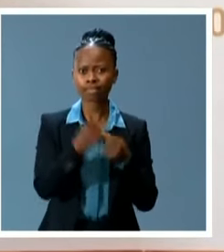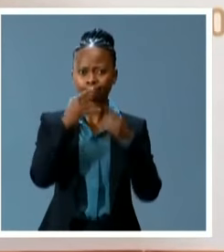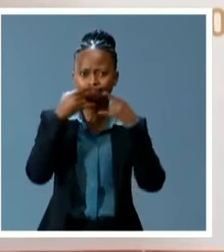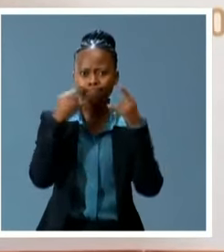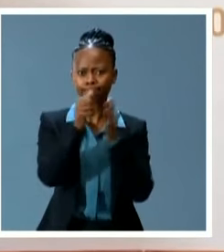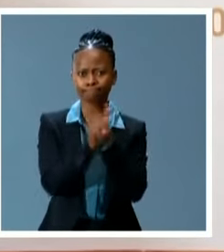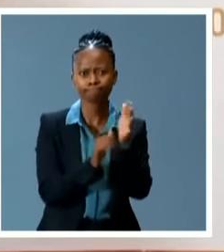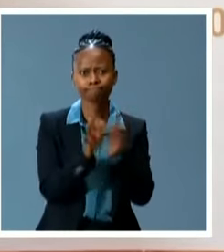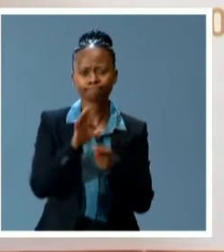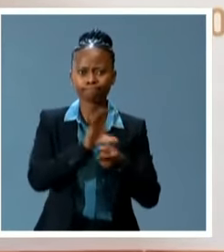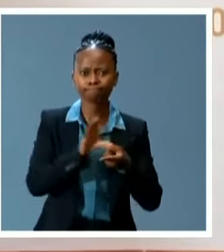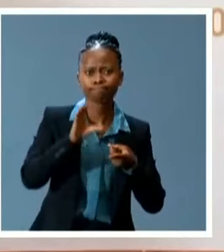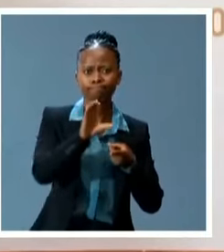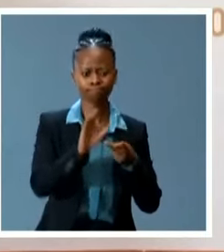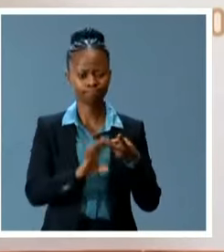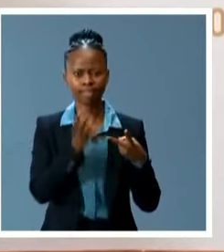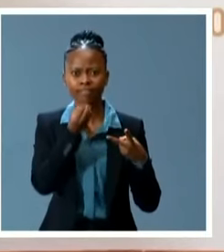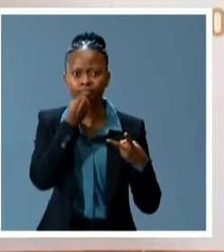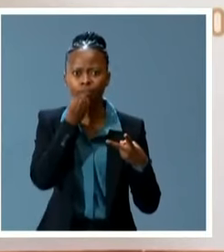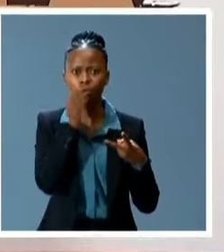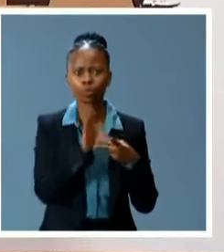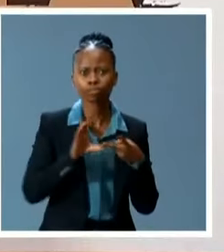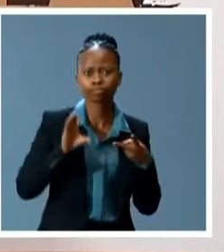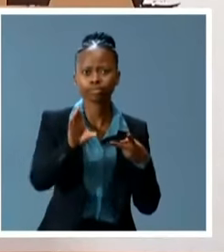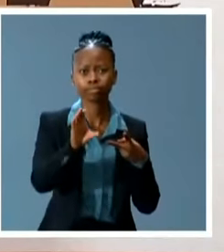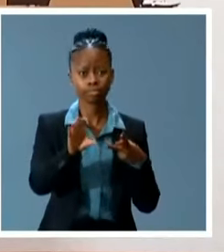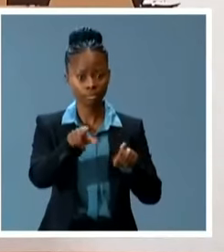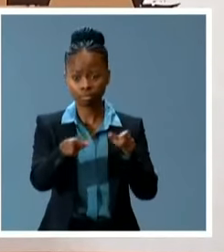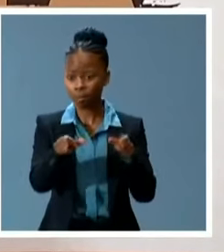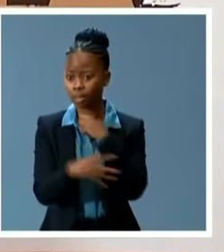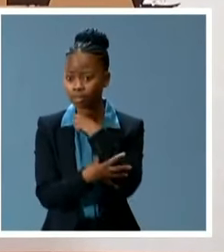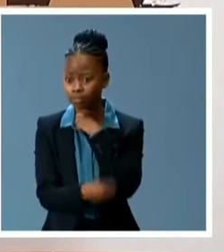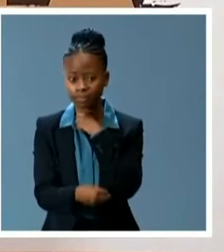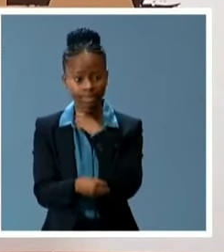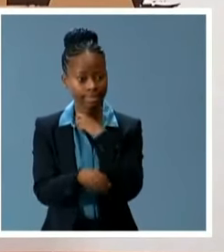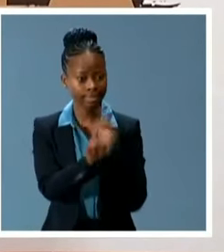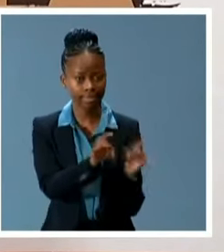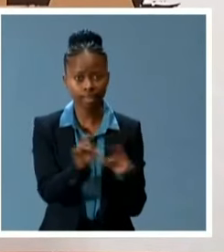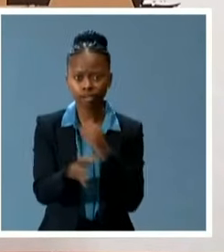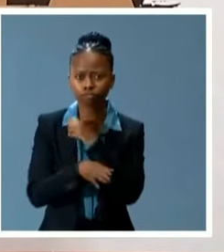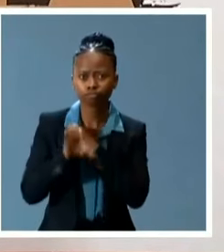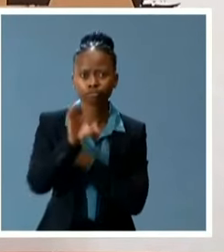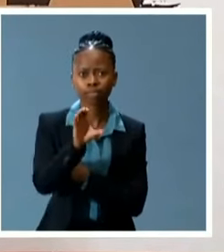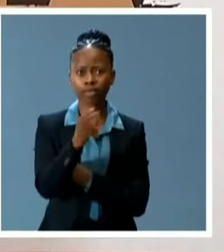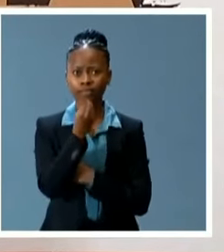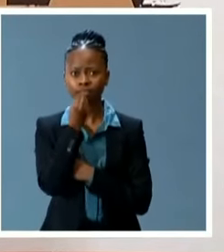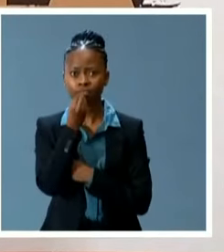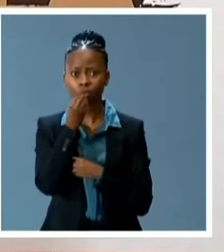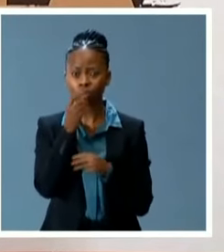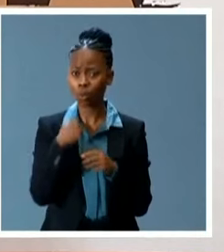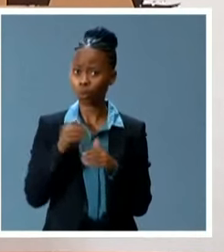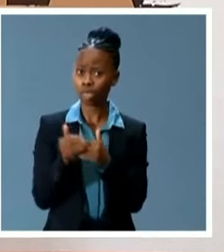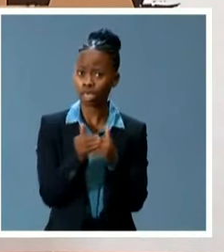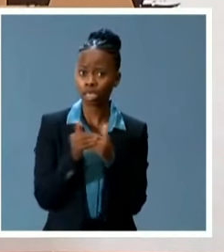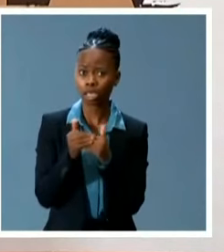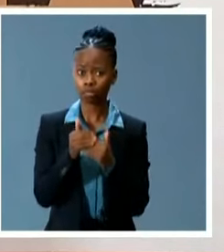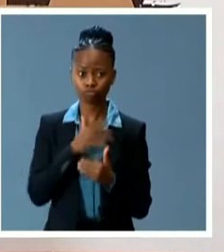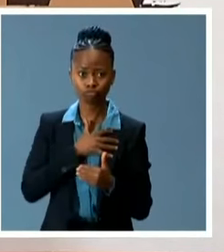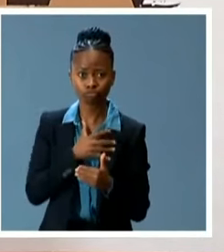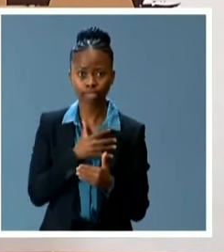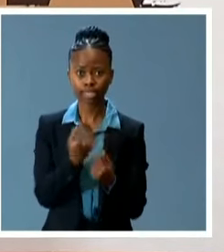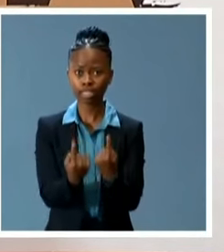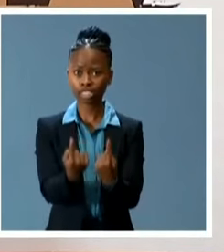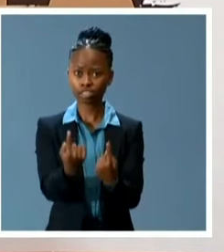as food parcels to those who are in need. Our acts of care and solidarity should also deepen